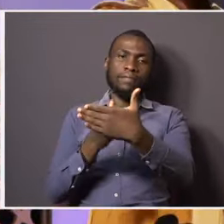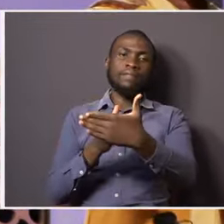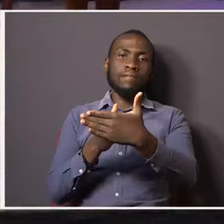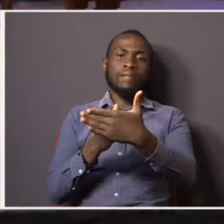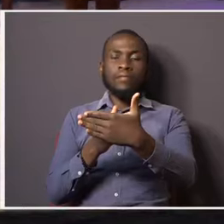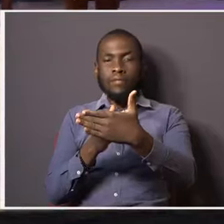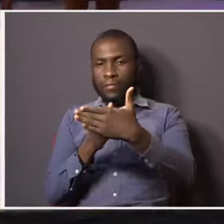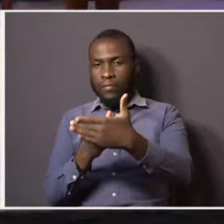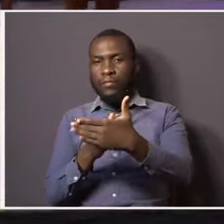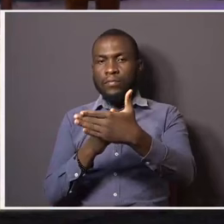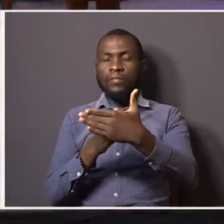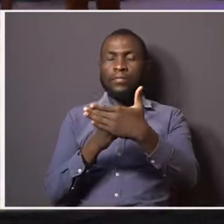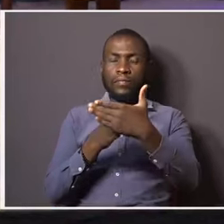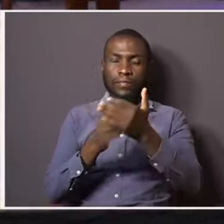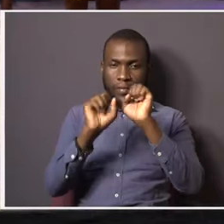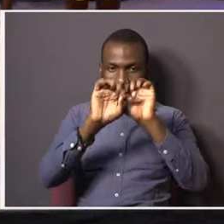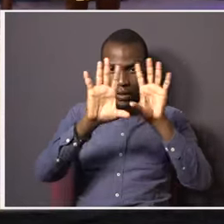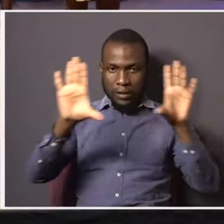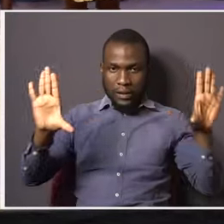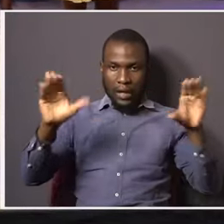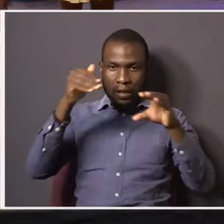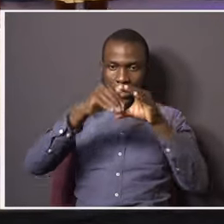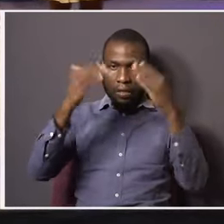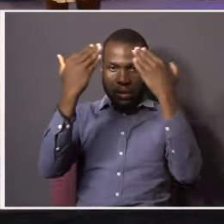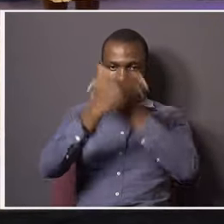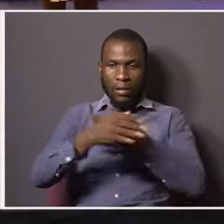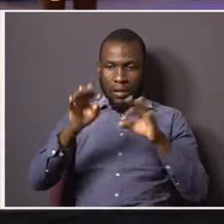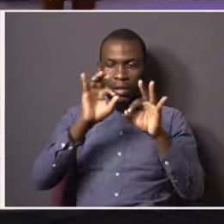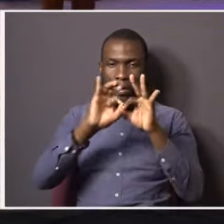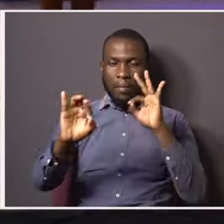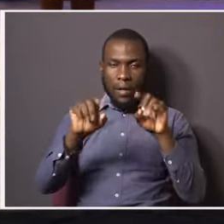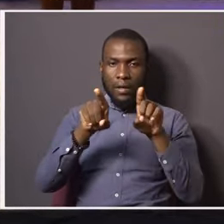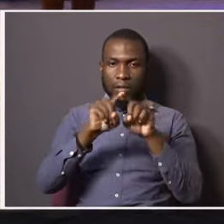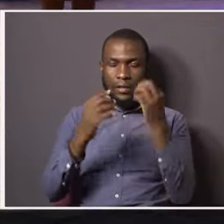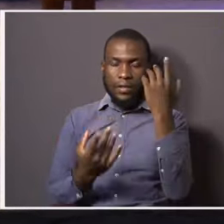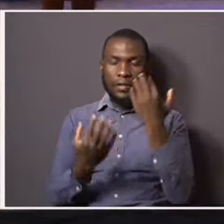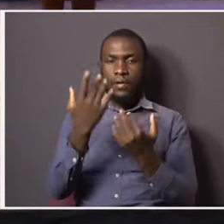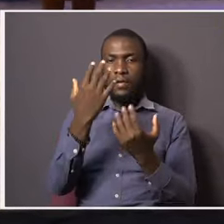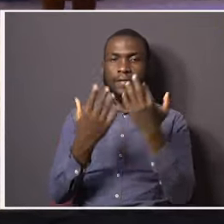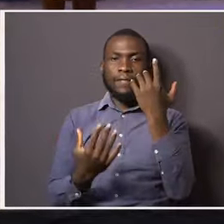the shadow. You come at the last minute, Lord. Yes.